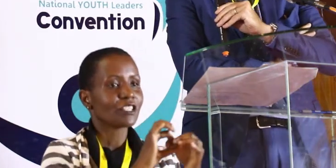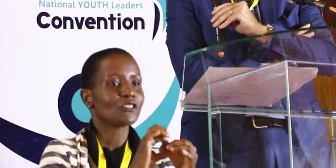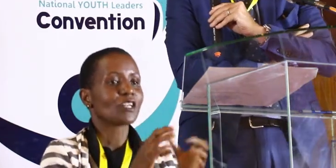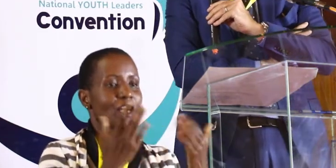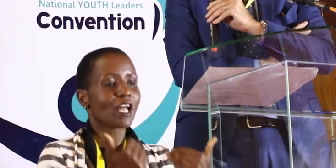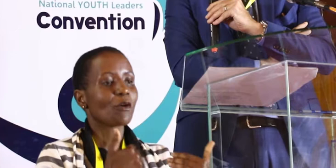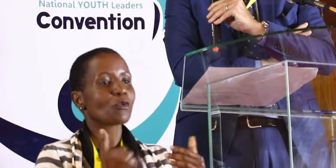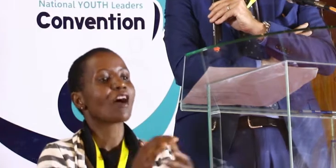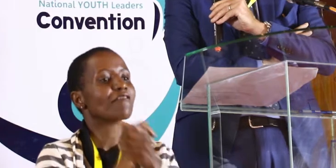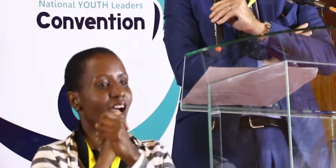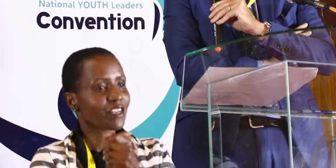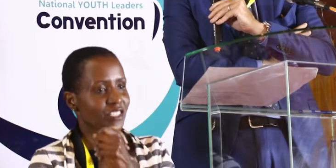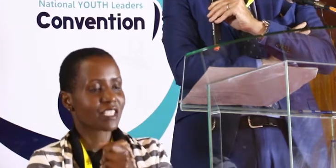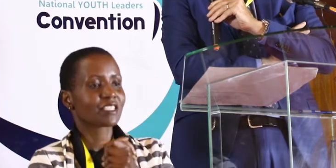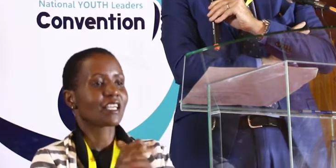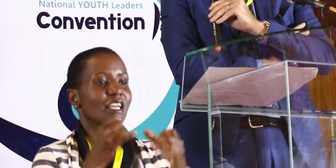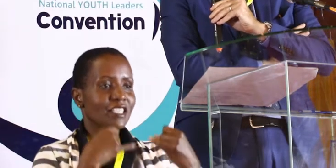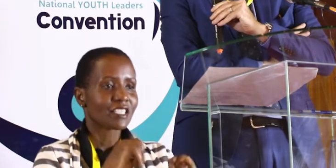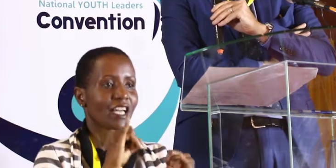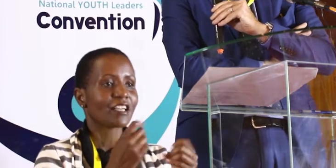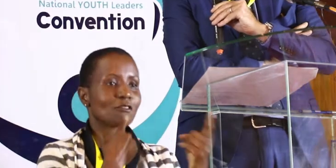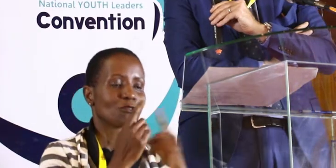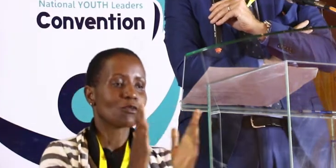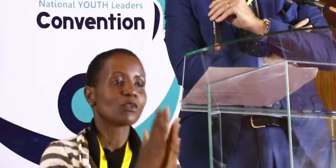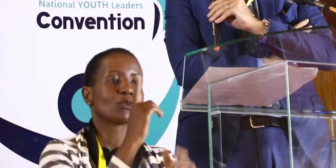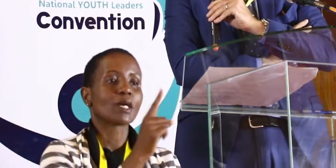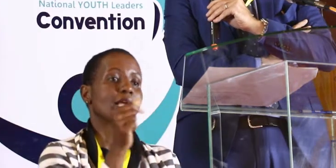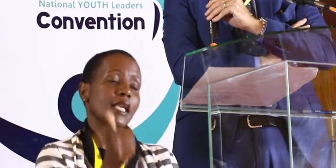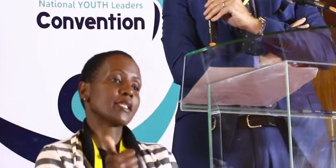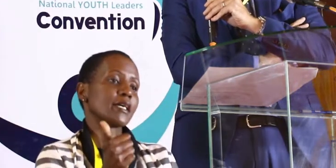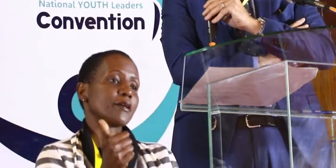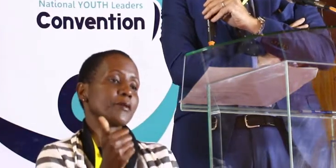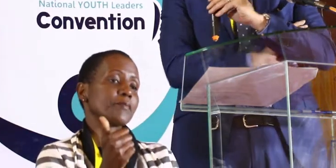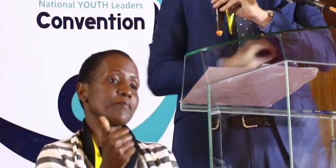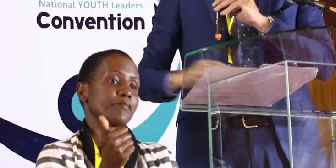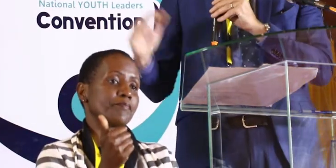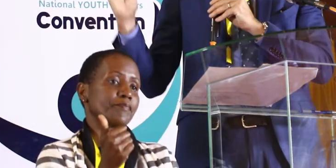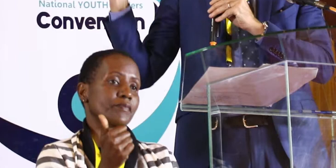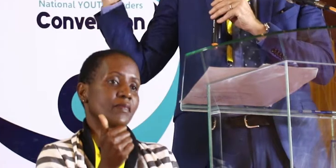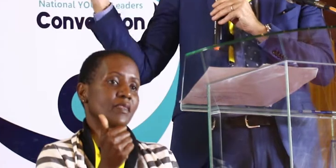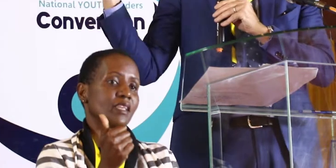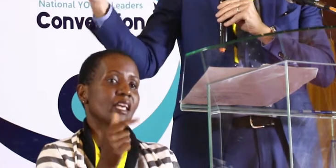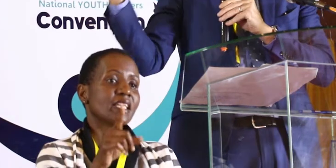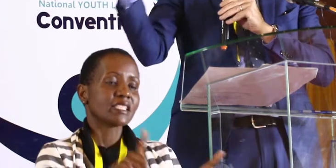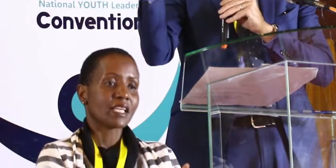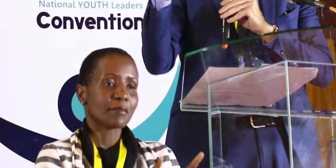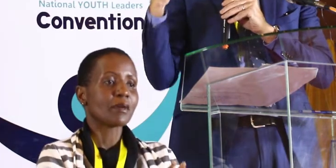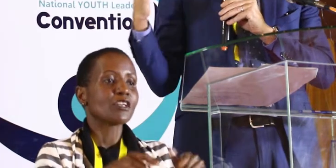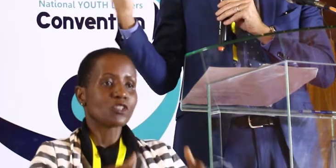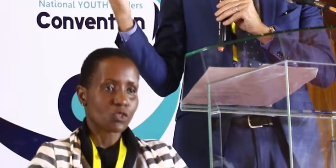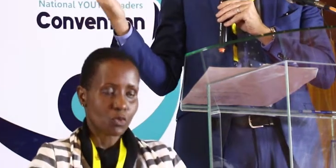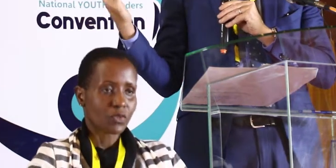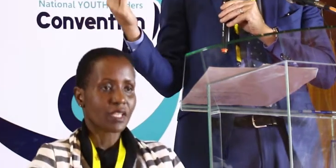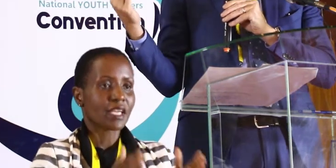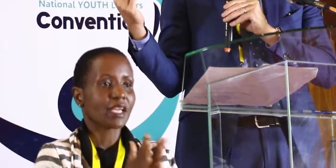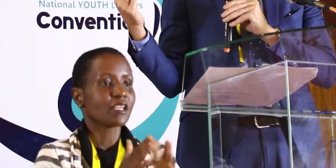out. And it cannot be stressed that the youth and youth-based